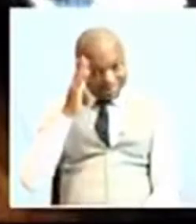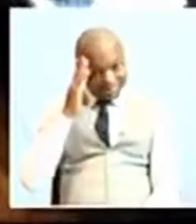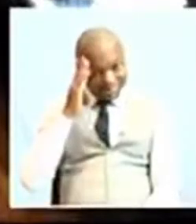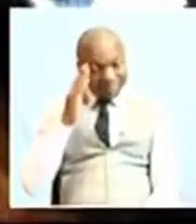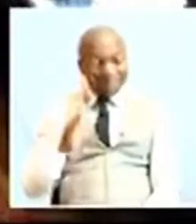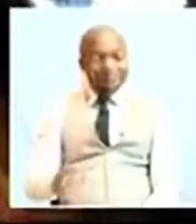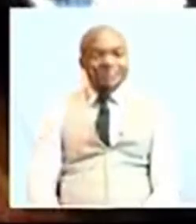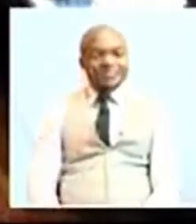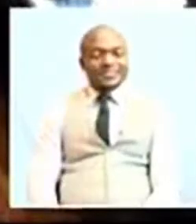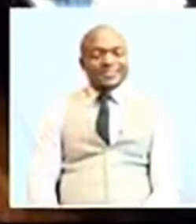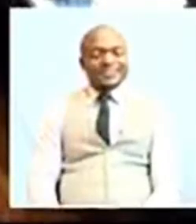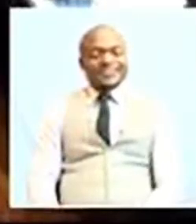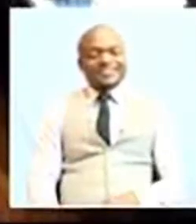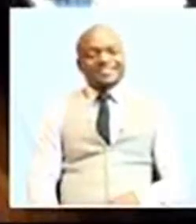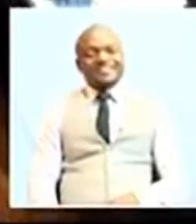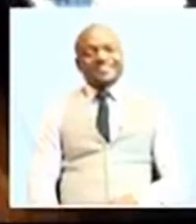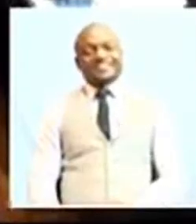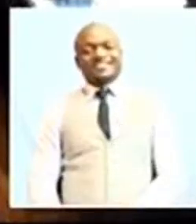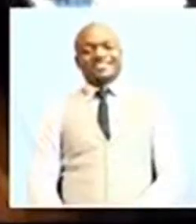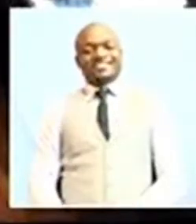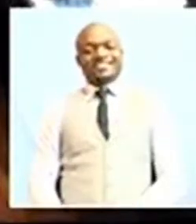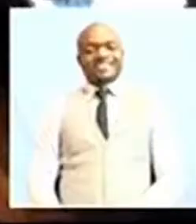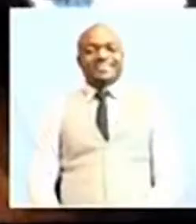treated to...